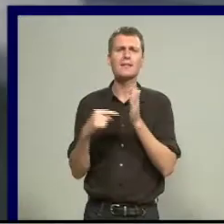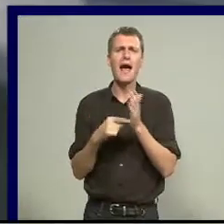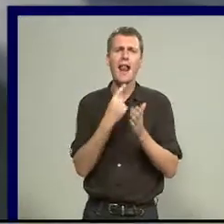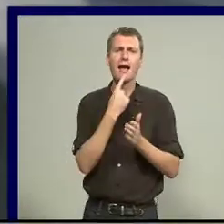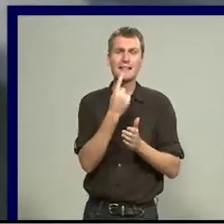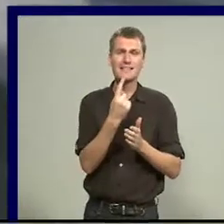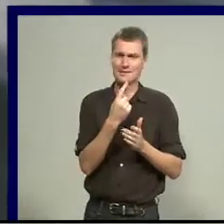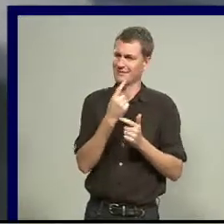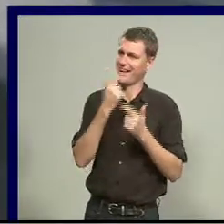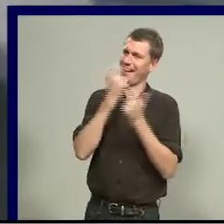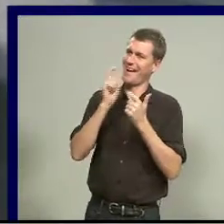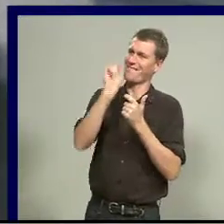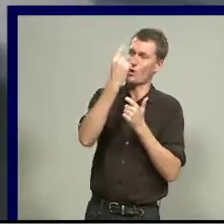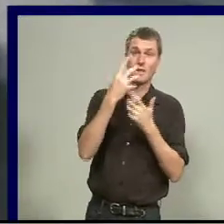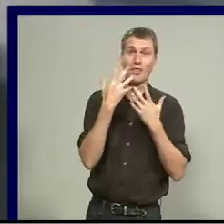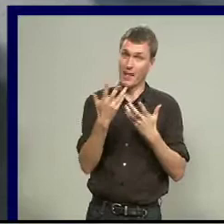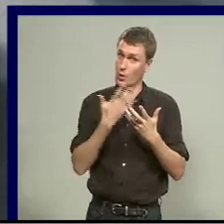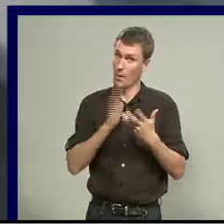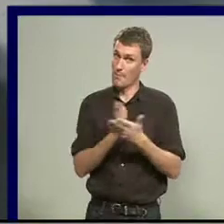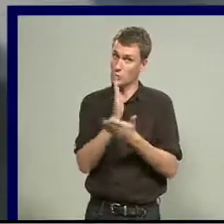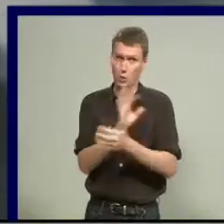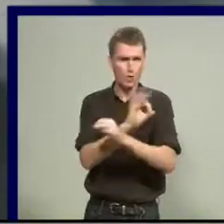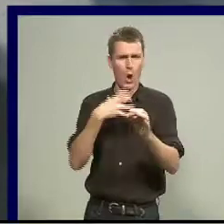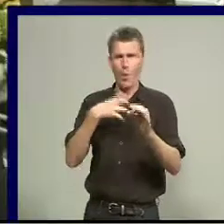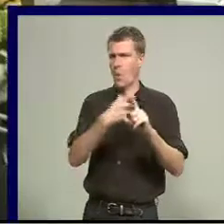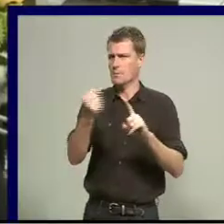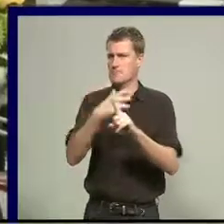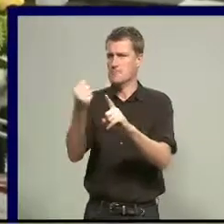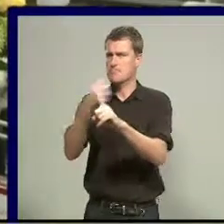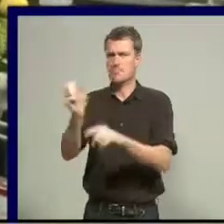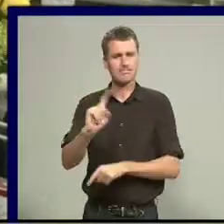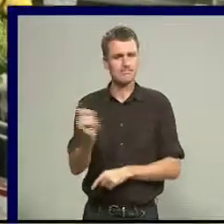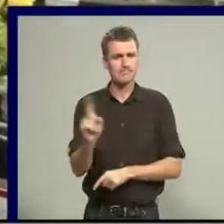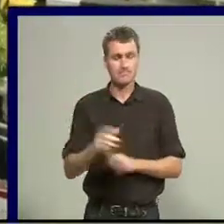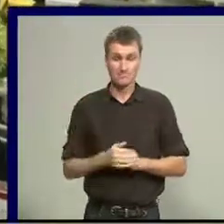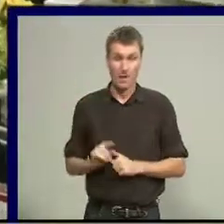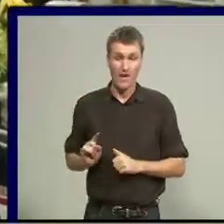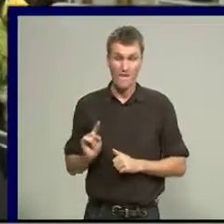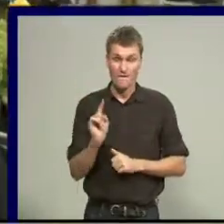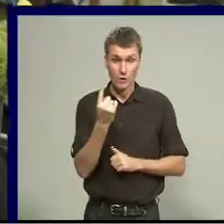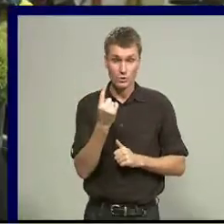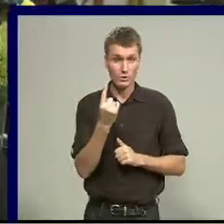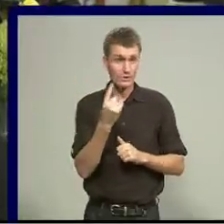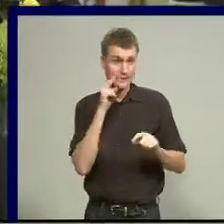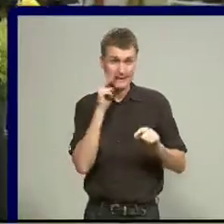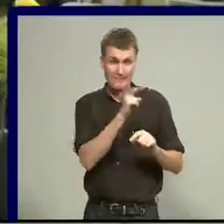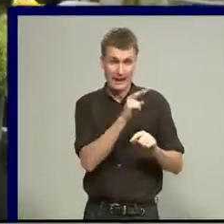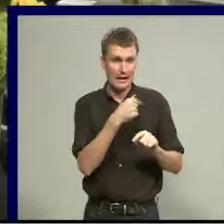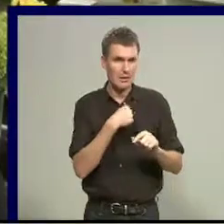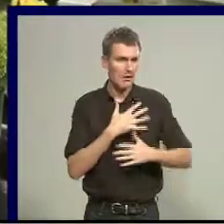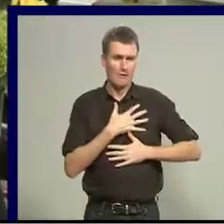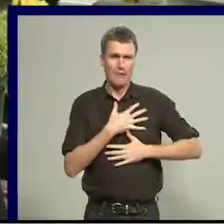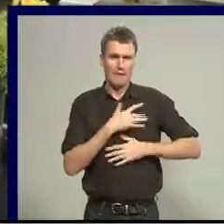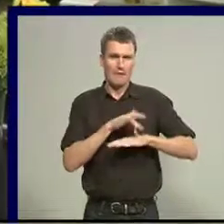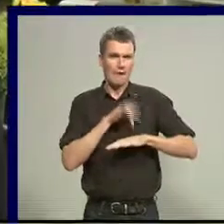doesn't want any more trouble for the local Redwood stores. Initially, I was a wee bit, fragile that morning, so initially I